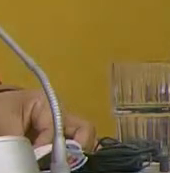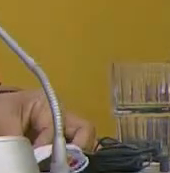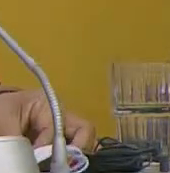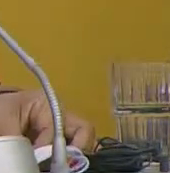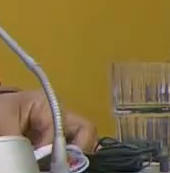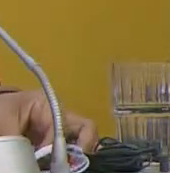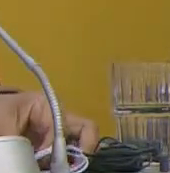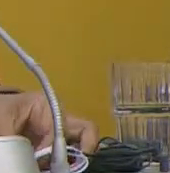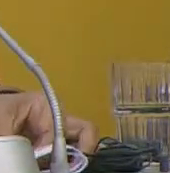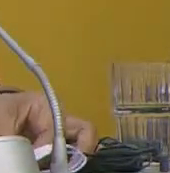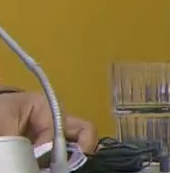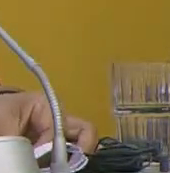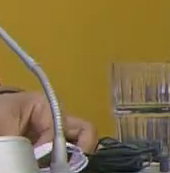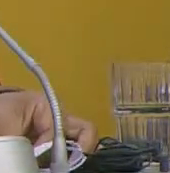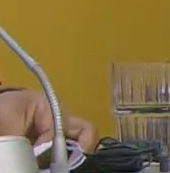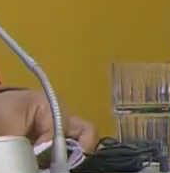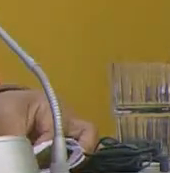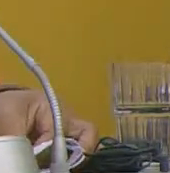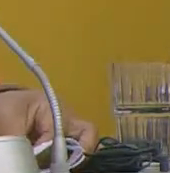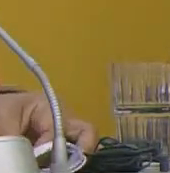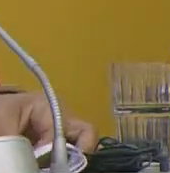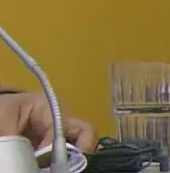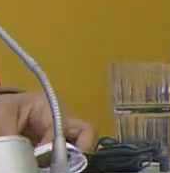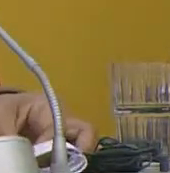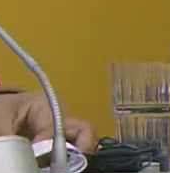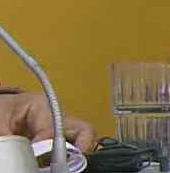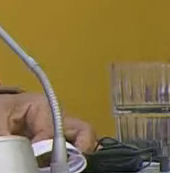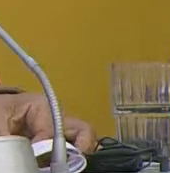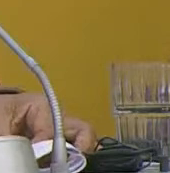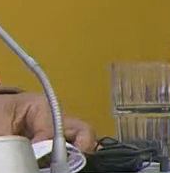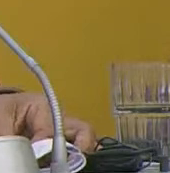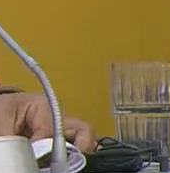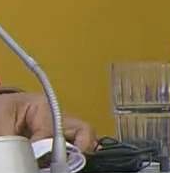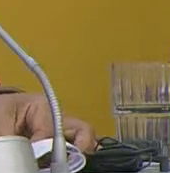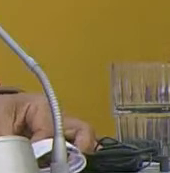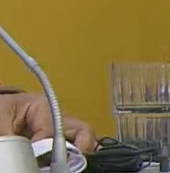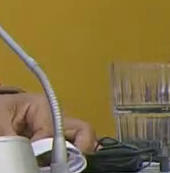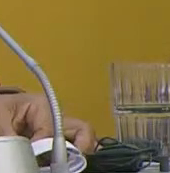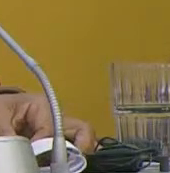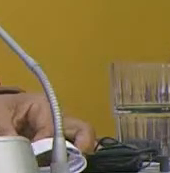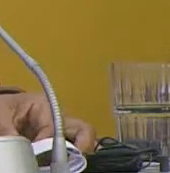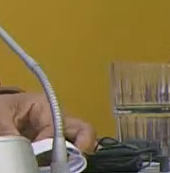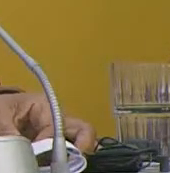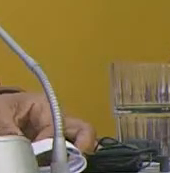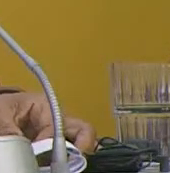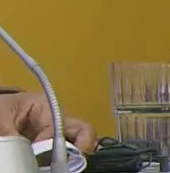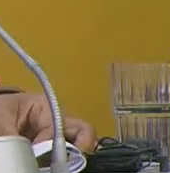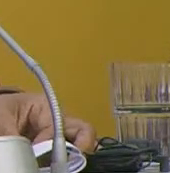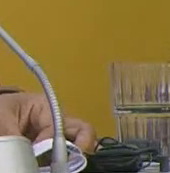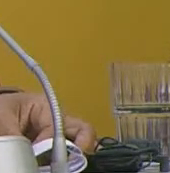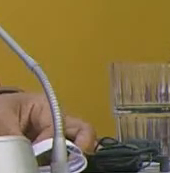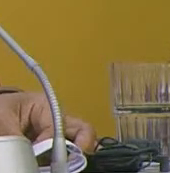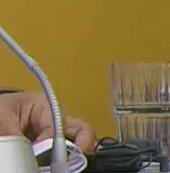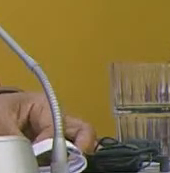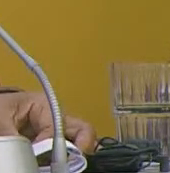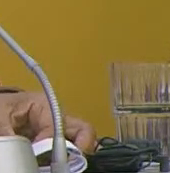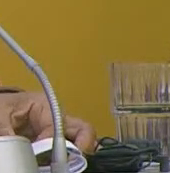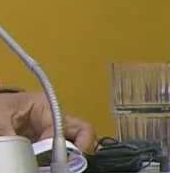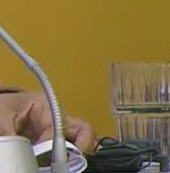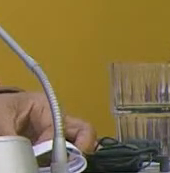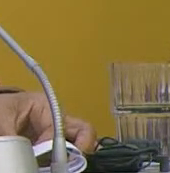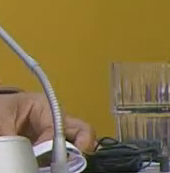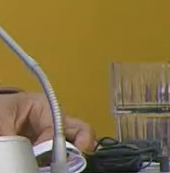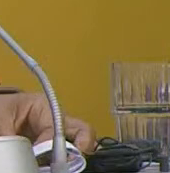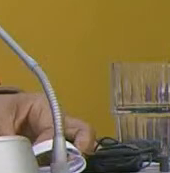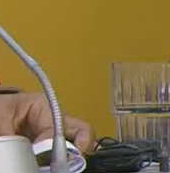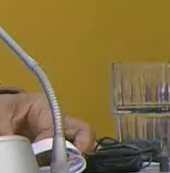Thank you very much, Madam Speaker. Mr. President, of course, all the aspects which you've attributed to a holding company, the